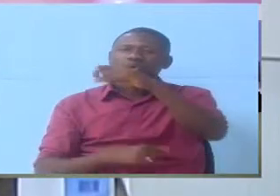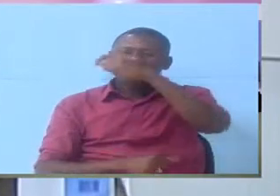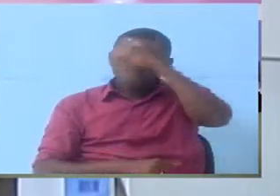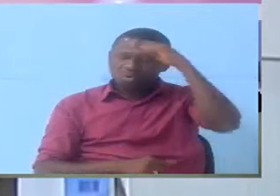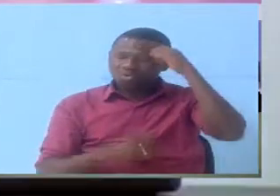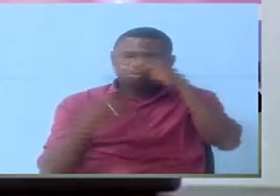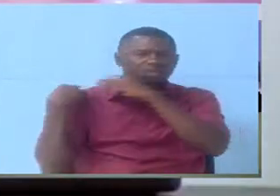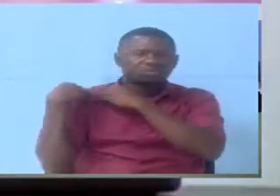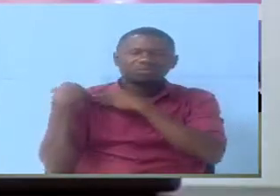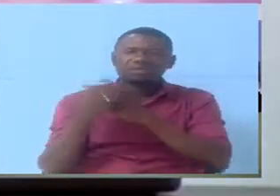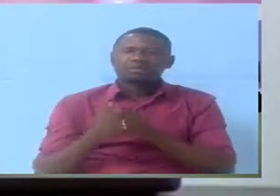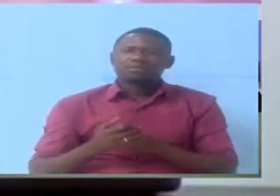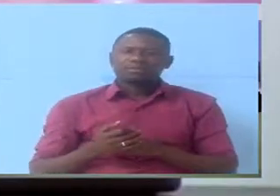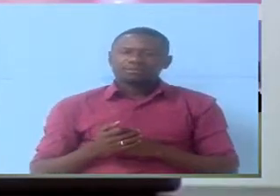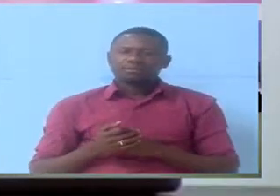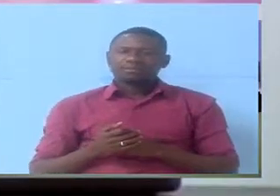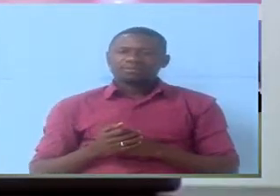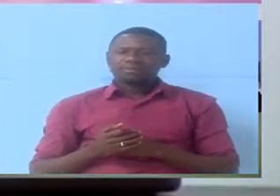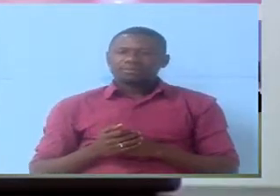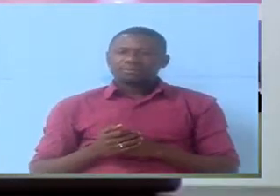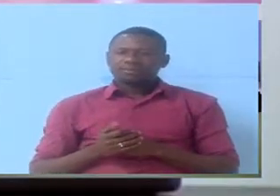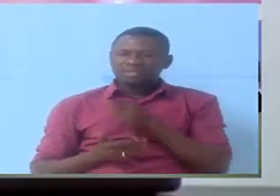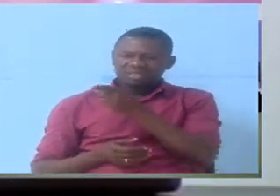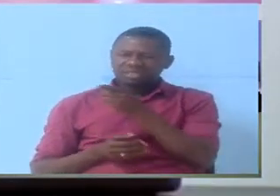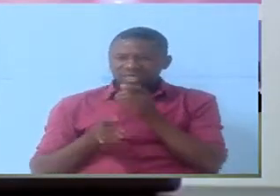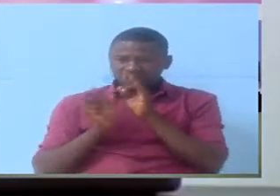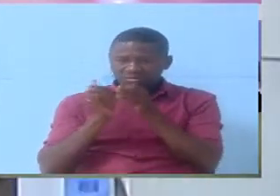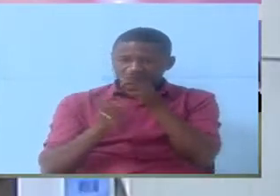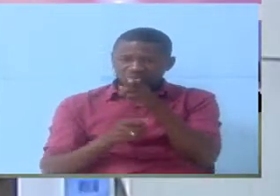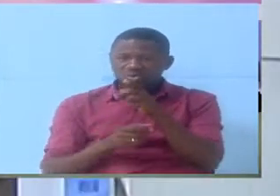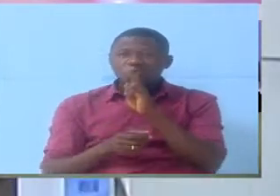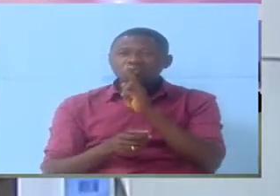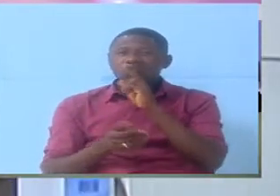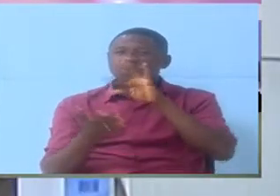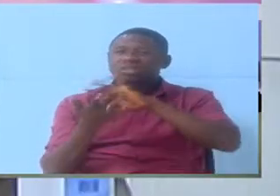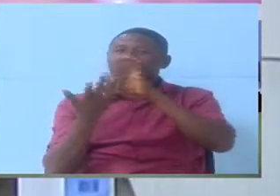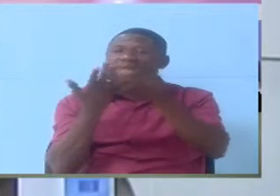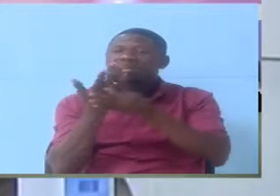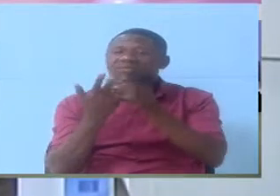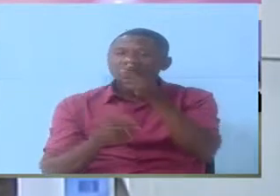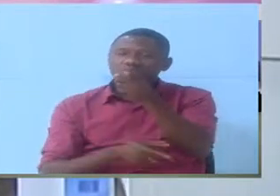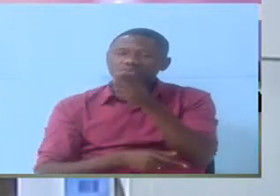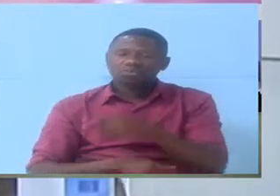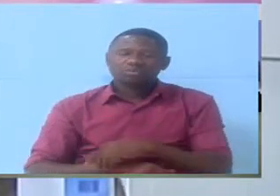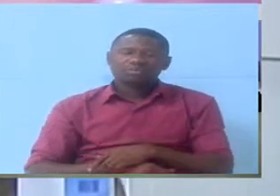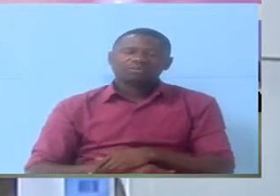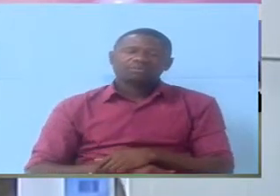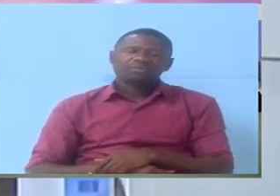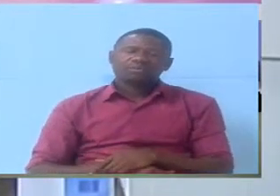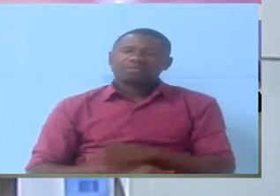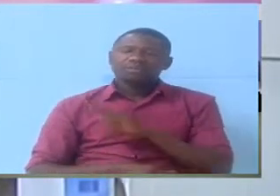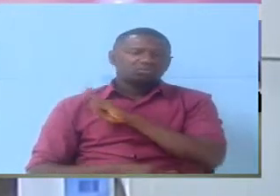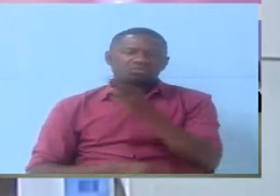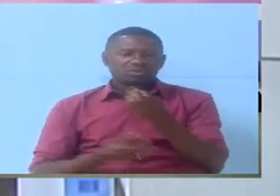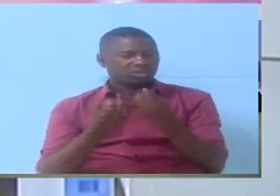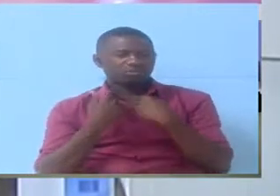did he tell you who transferred you? He didn't tell me, but of course, it's the IGP.